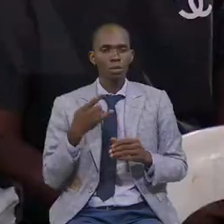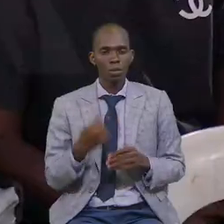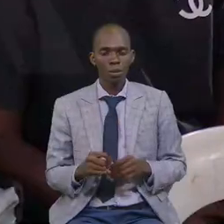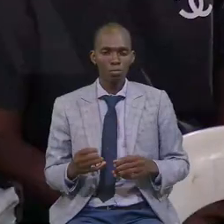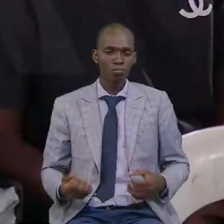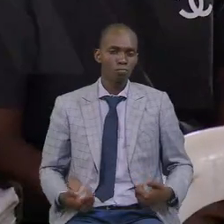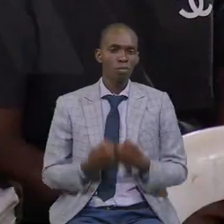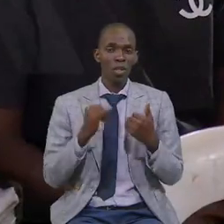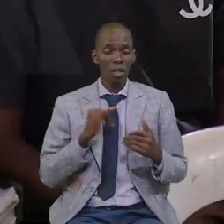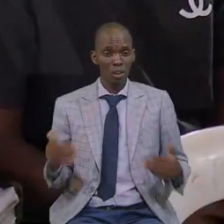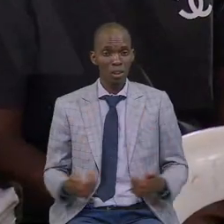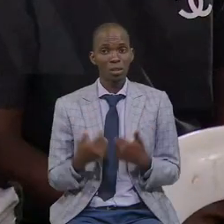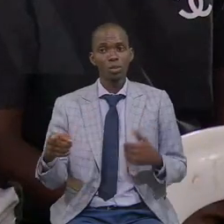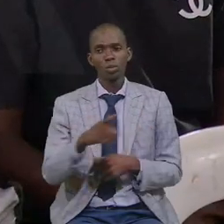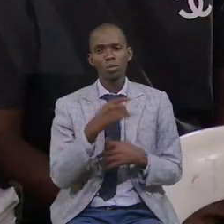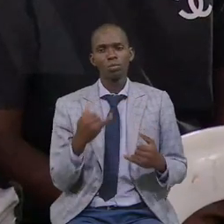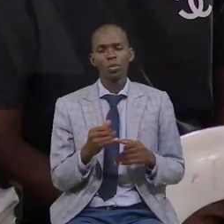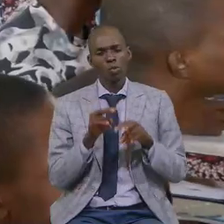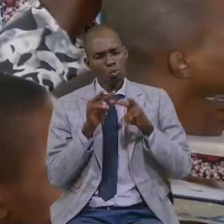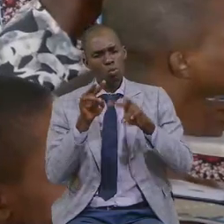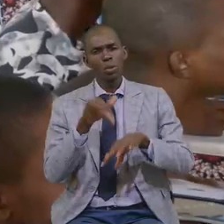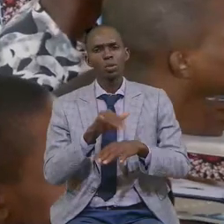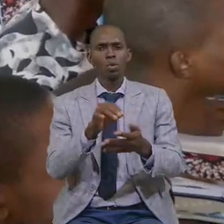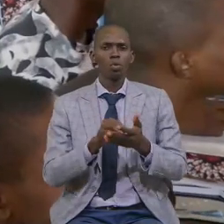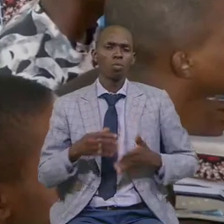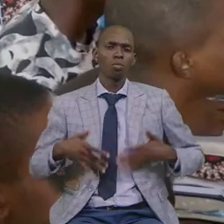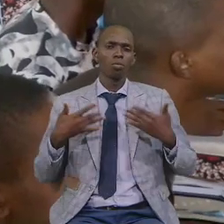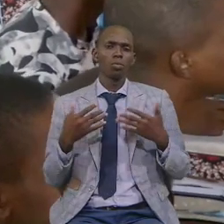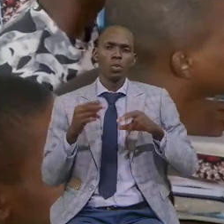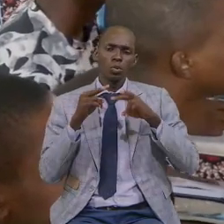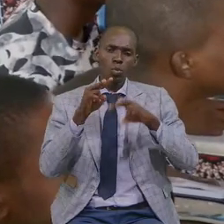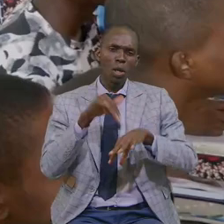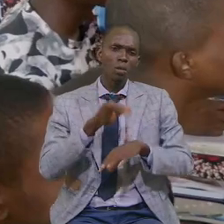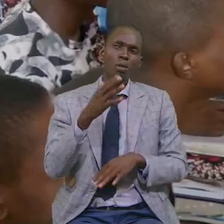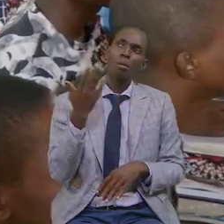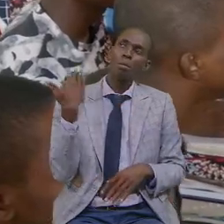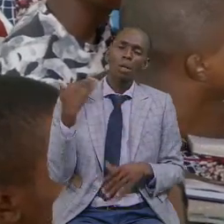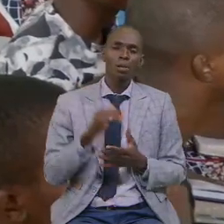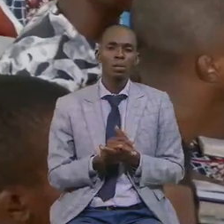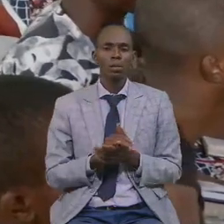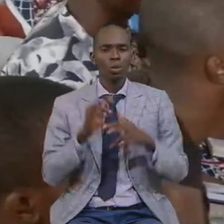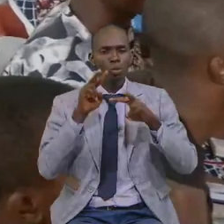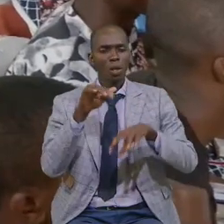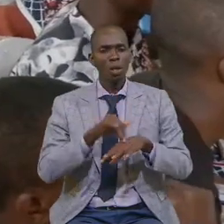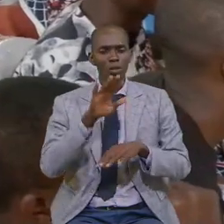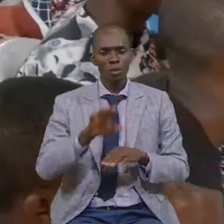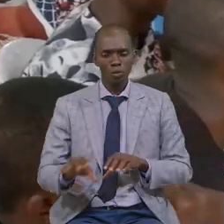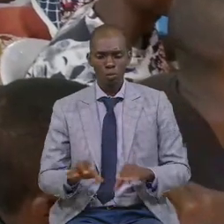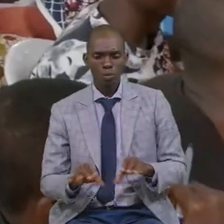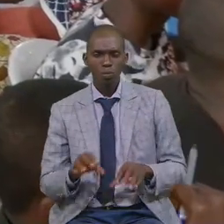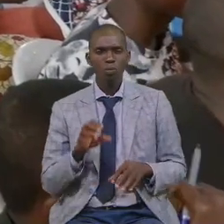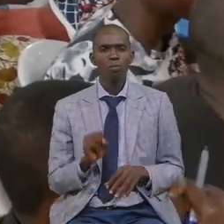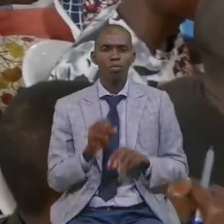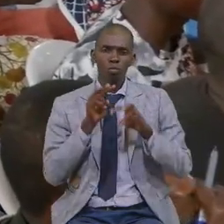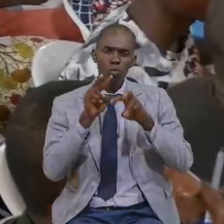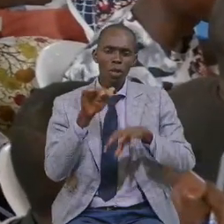today. Look at your life. Look at your past. Look at your actions. Look at your